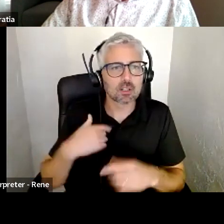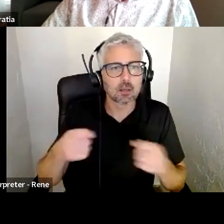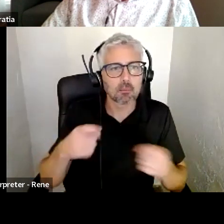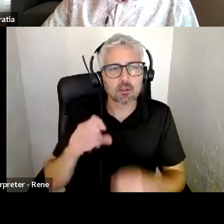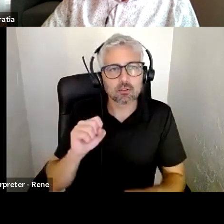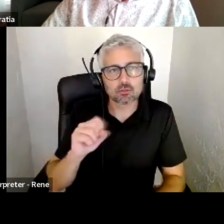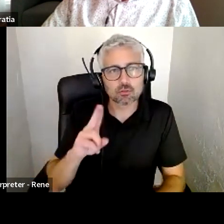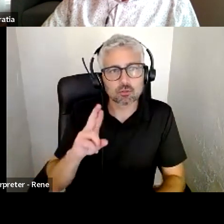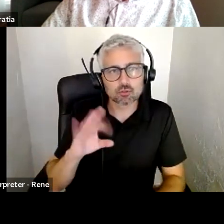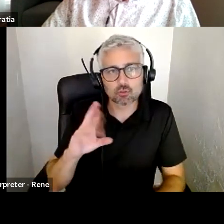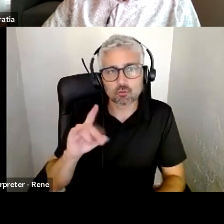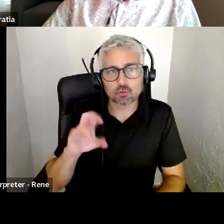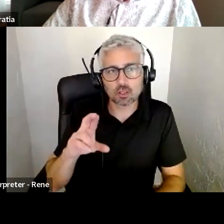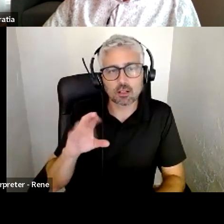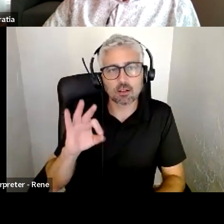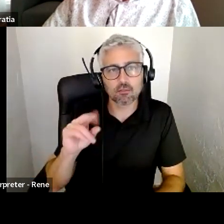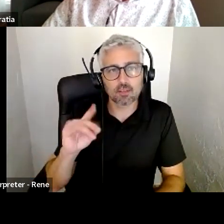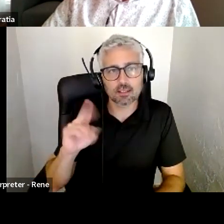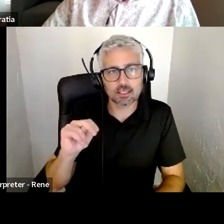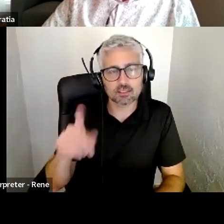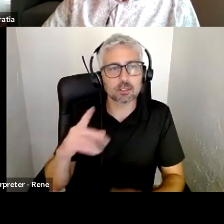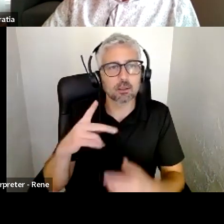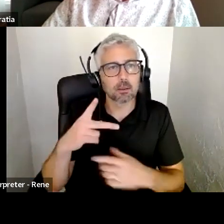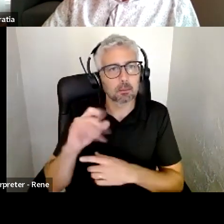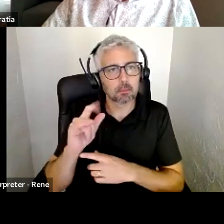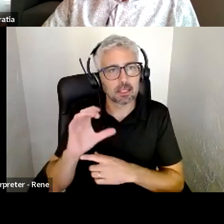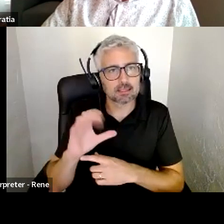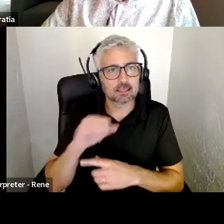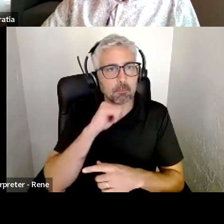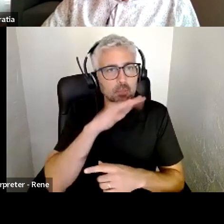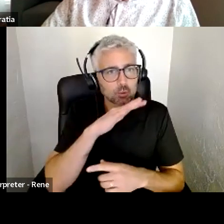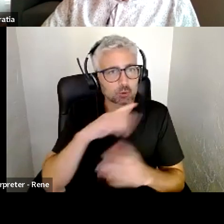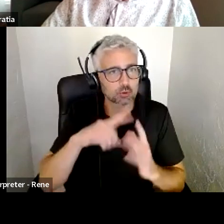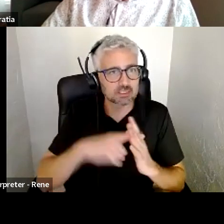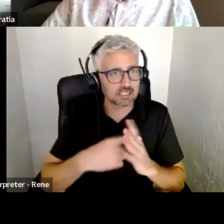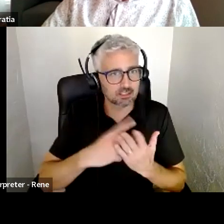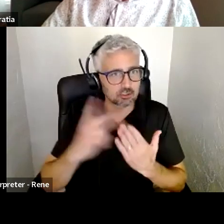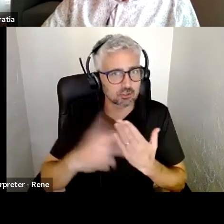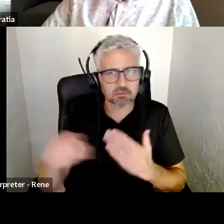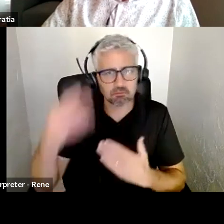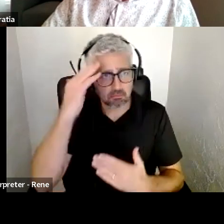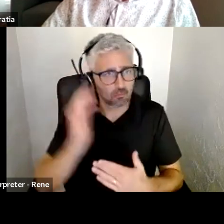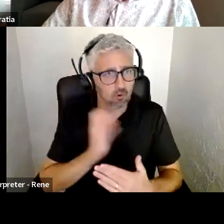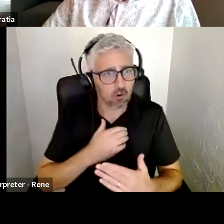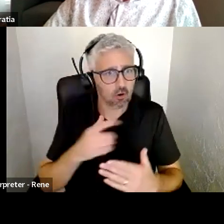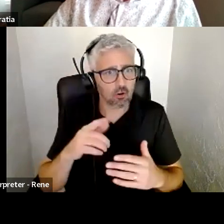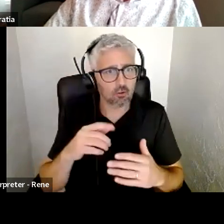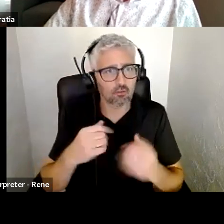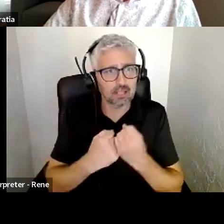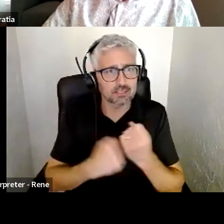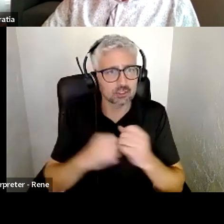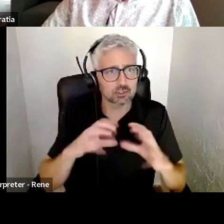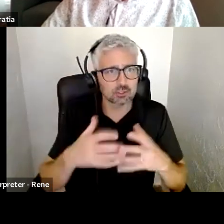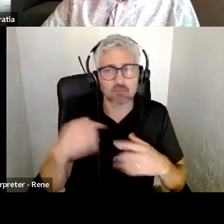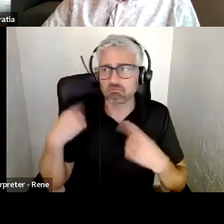Surfrider Foundation's Plastic Pollution Initiative. If you're not familiar with Surfrider Foundation, we've been around for close to 40